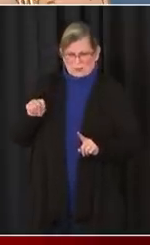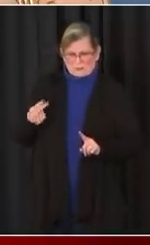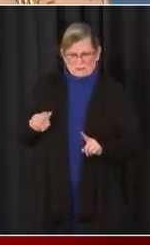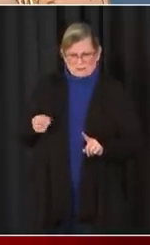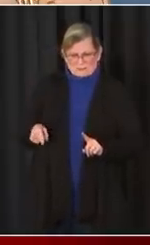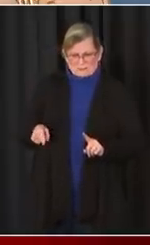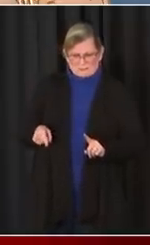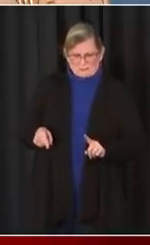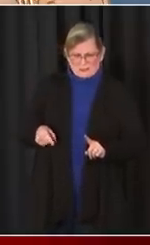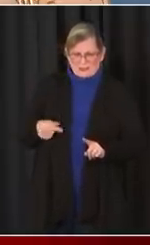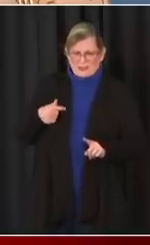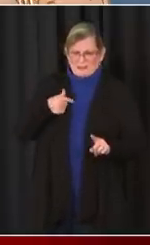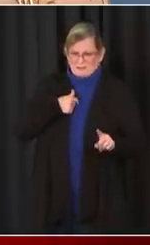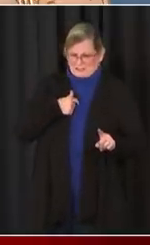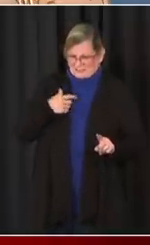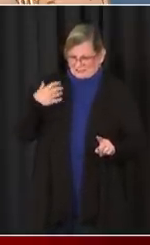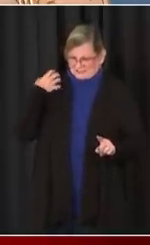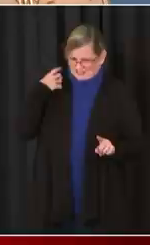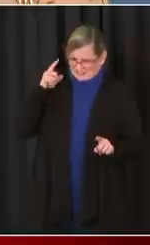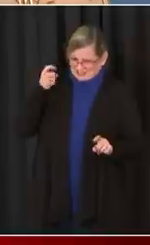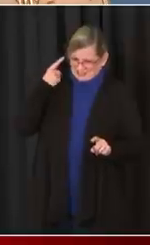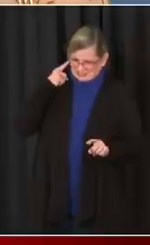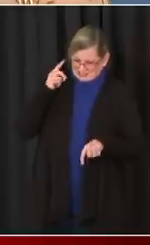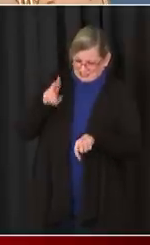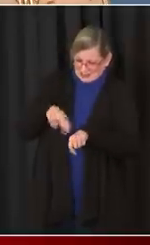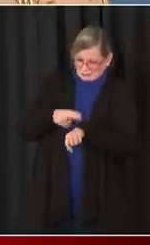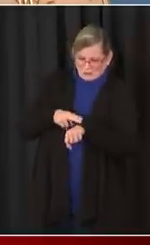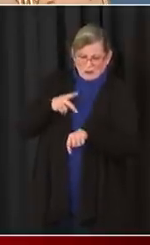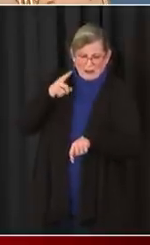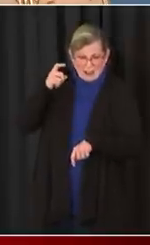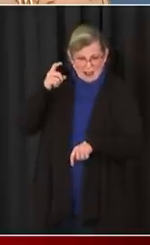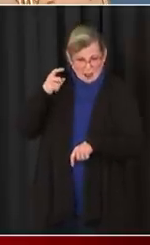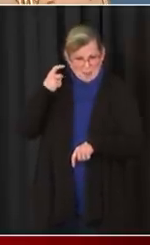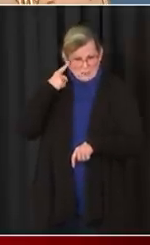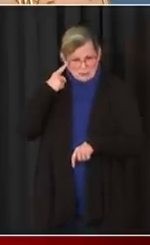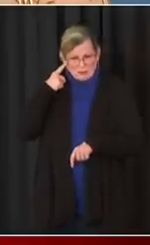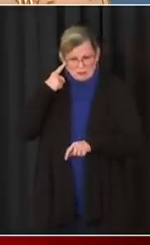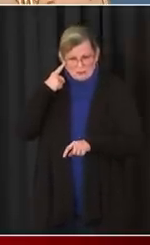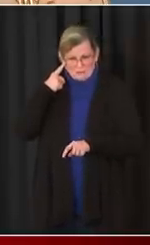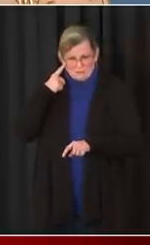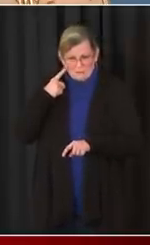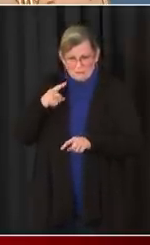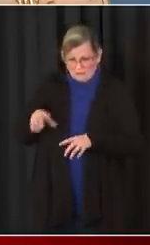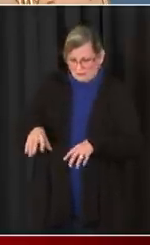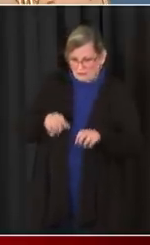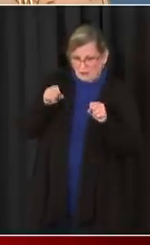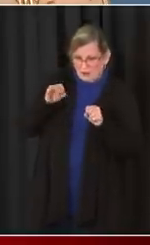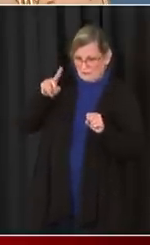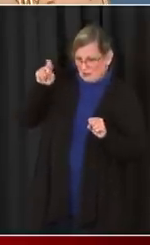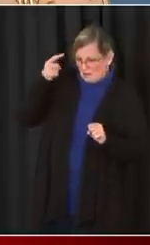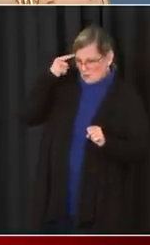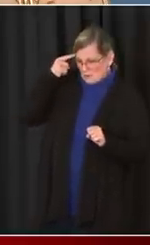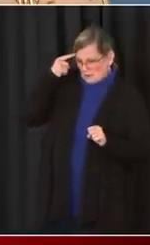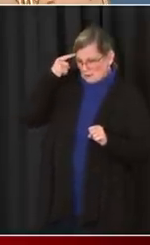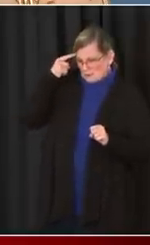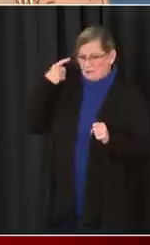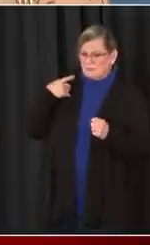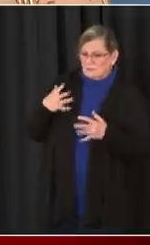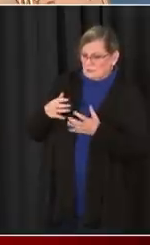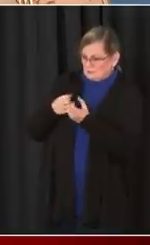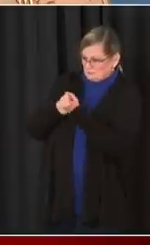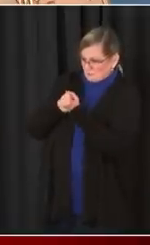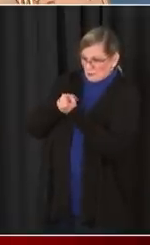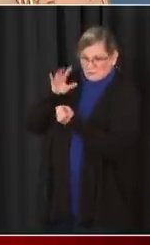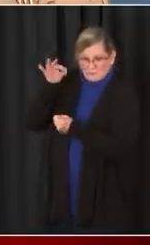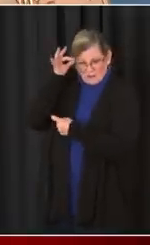mayor, the chief executive of the nation's capital, host to the federal government with a force that supports federal forces, we have